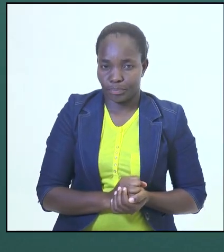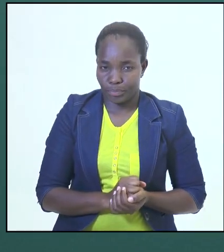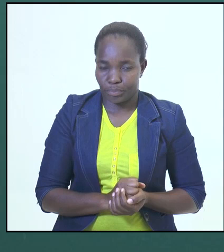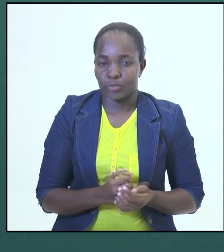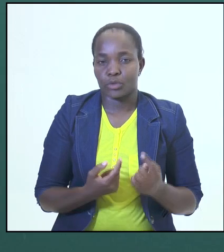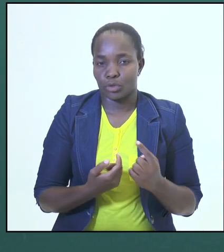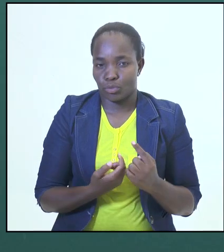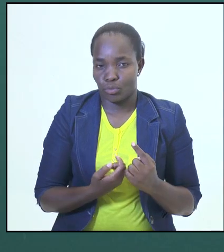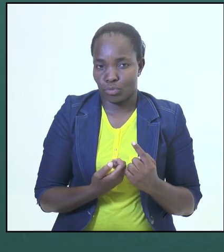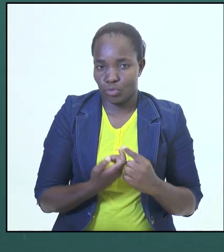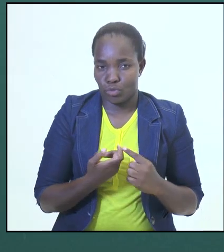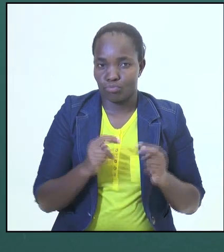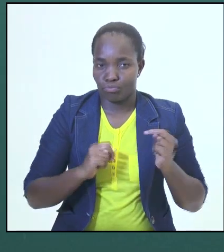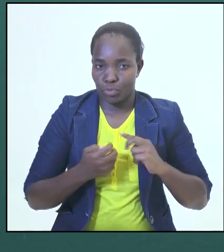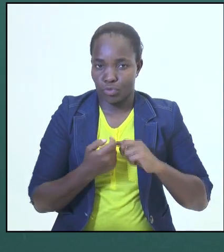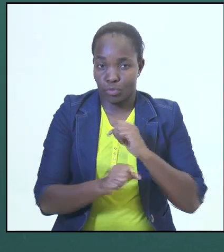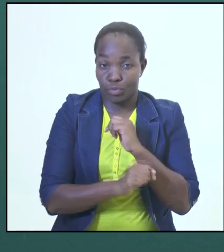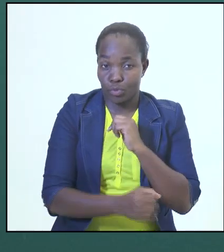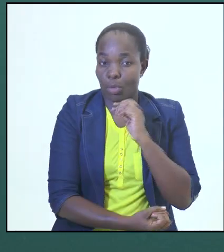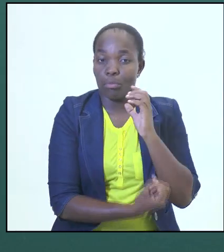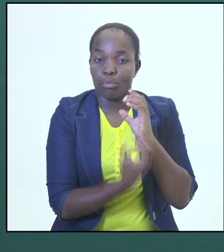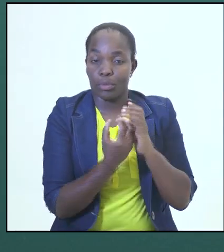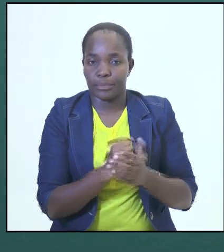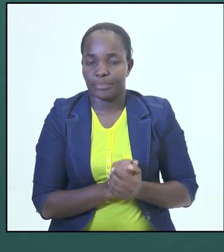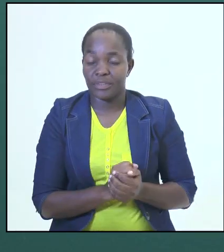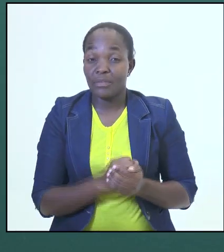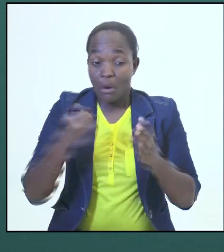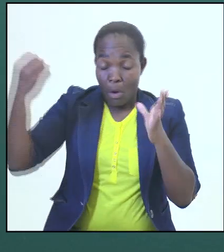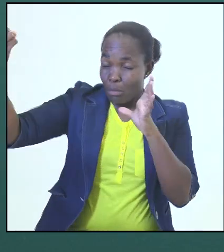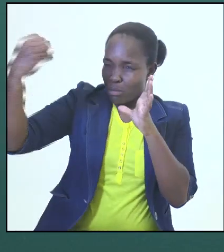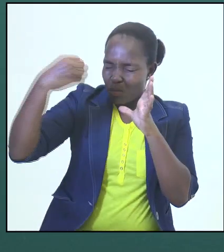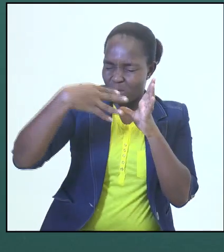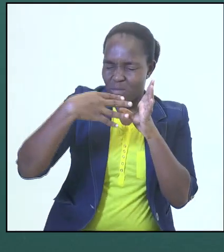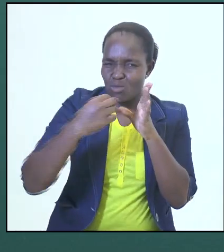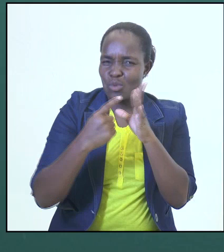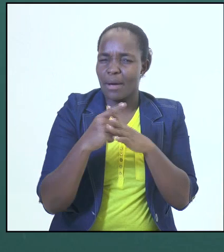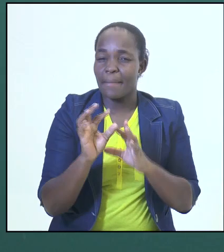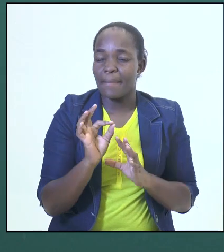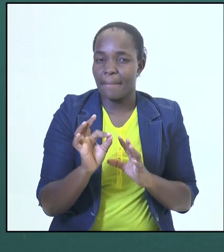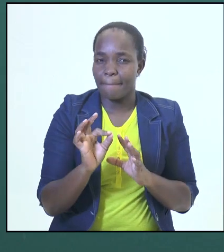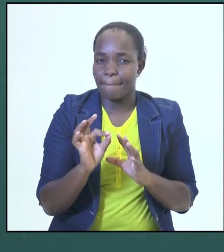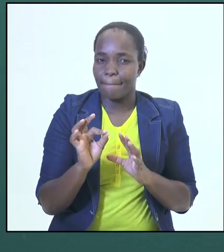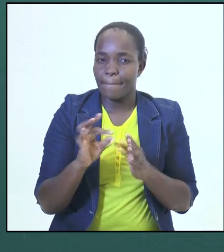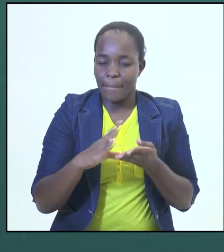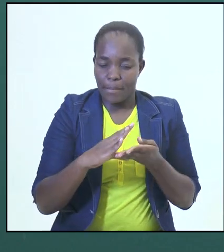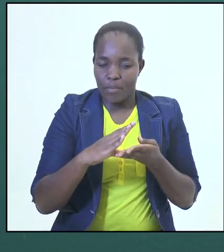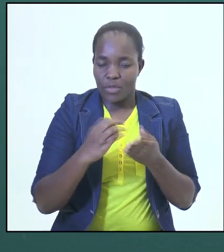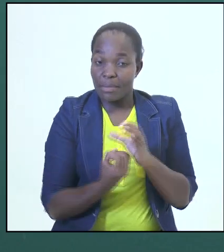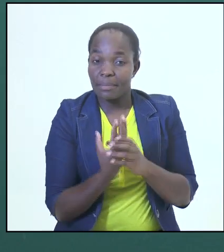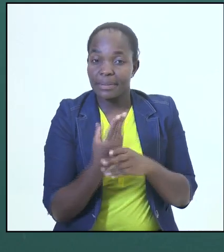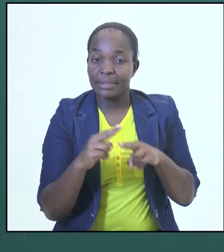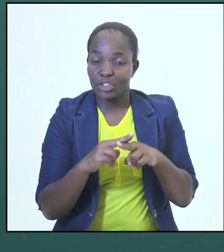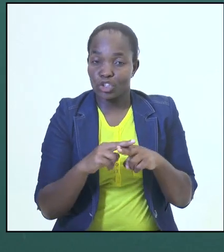soil. Actually, learners, for photosynthesis to take place, the plant uses 6 molecules